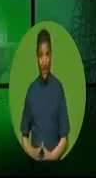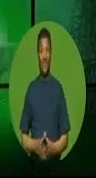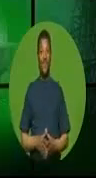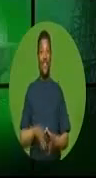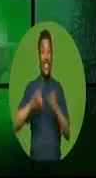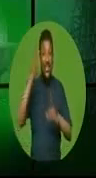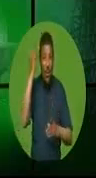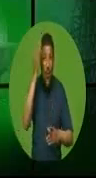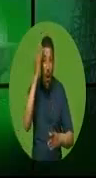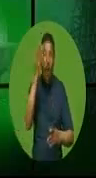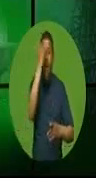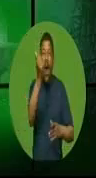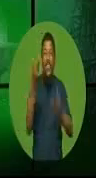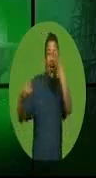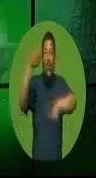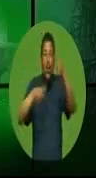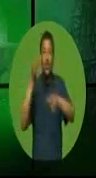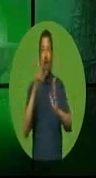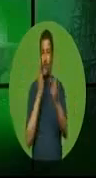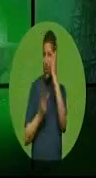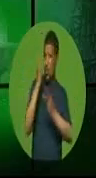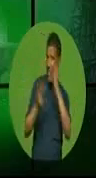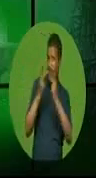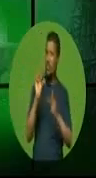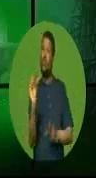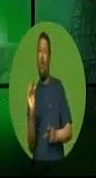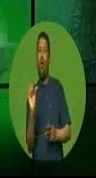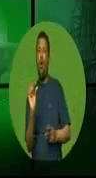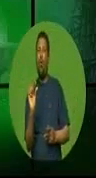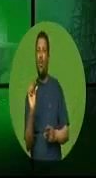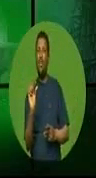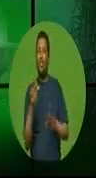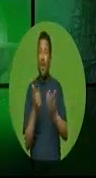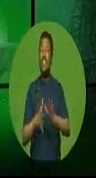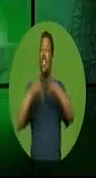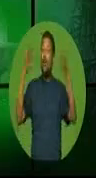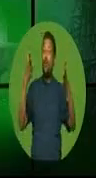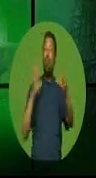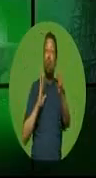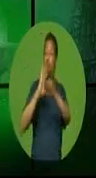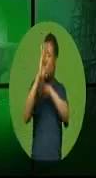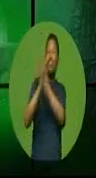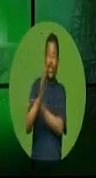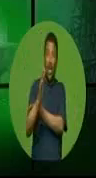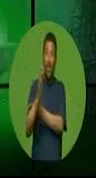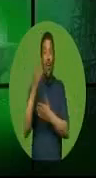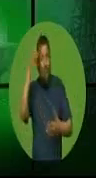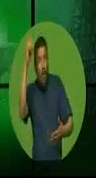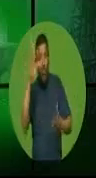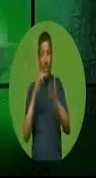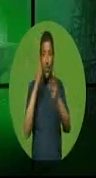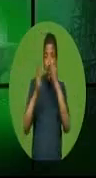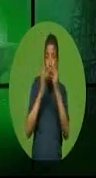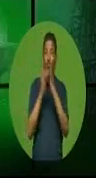Students, did you know why the contribution of tourism is small, despite the huge potential for tourism development